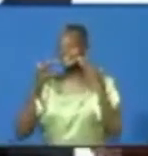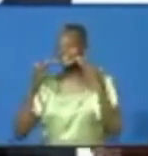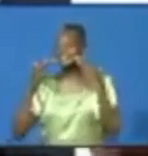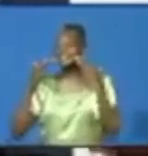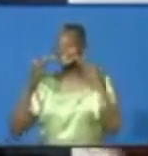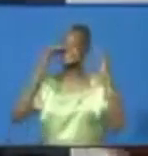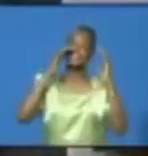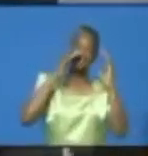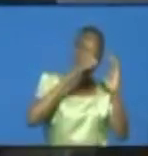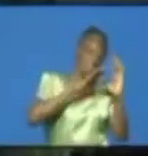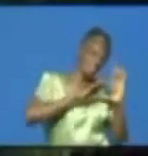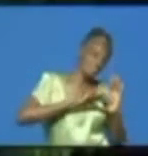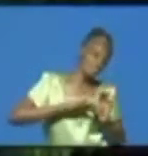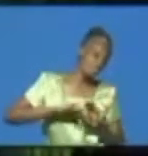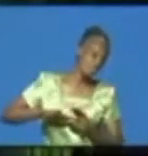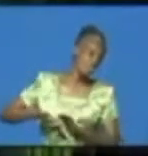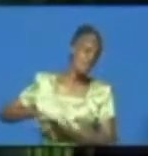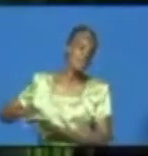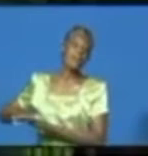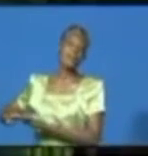Quickly drive it away.